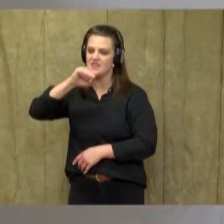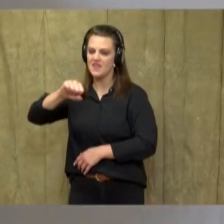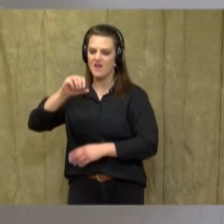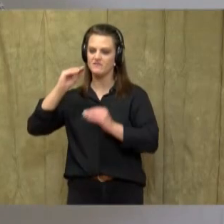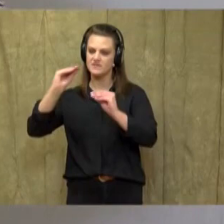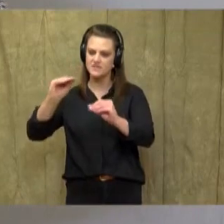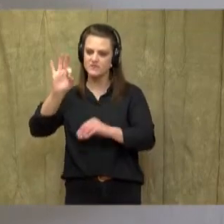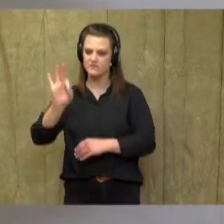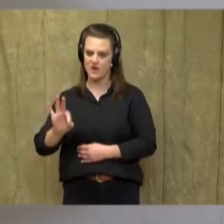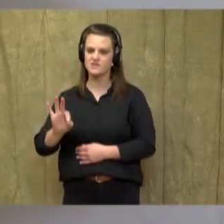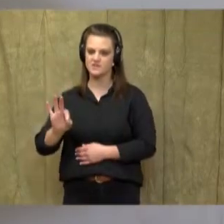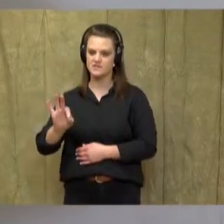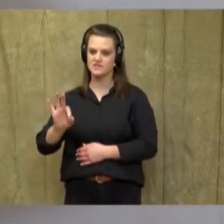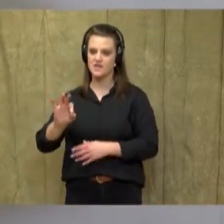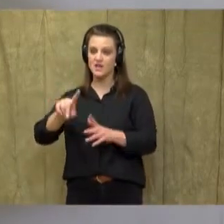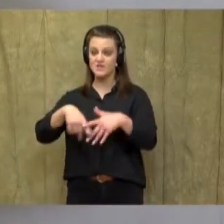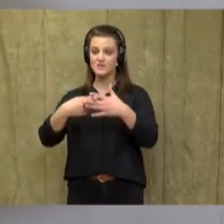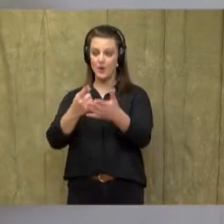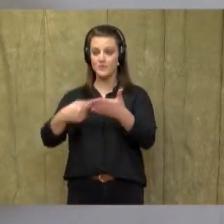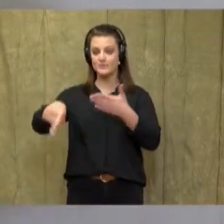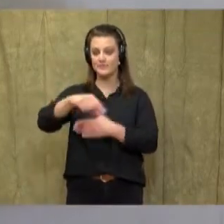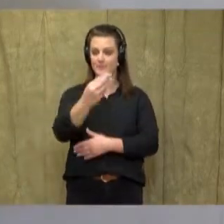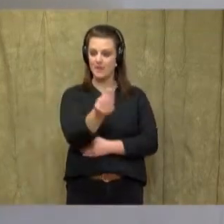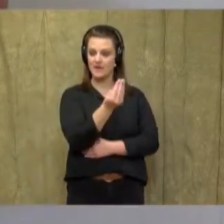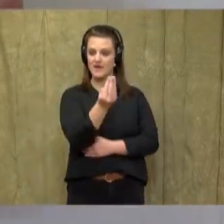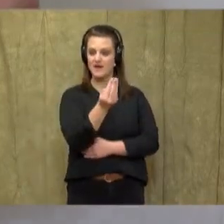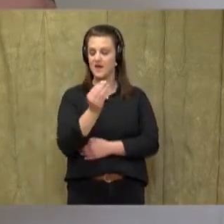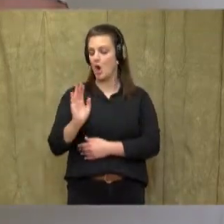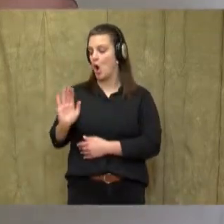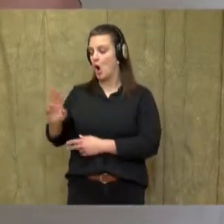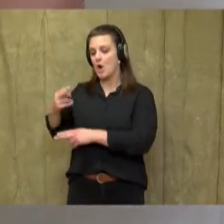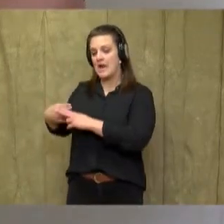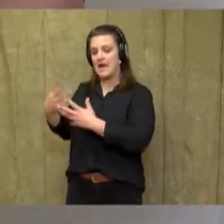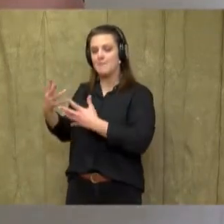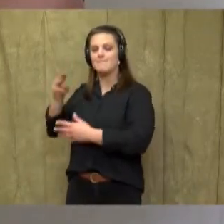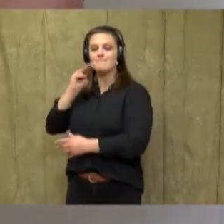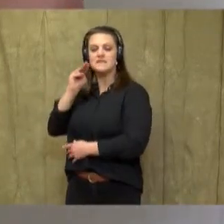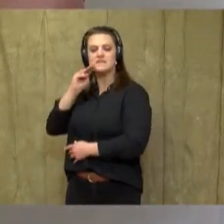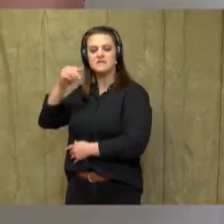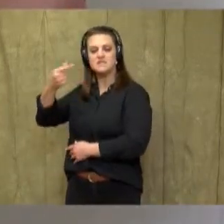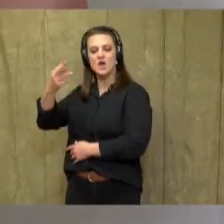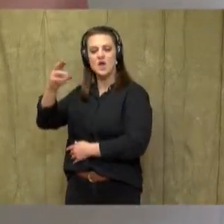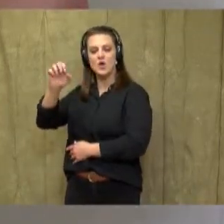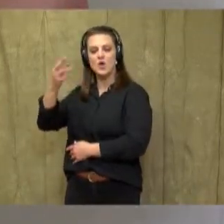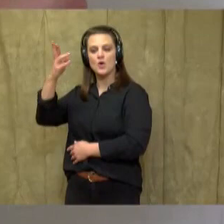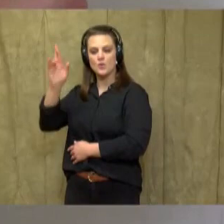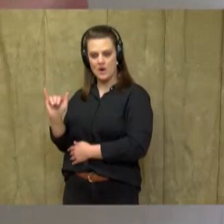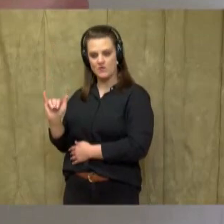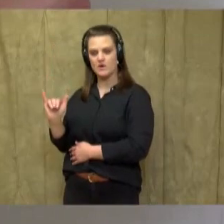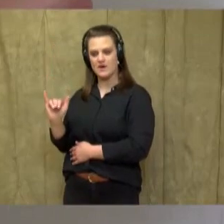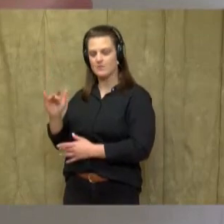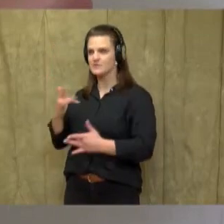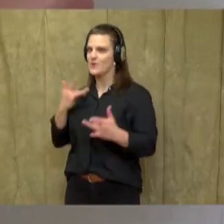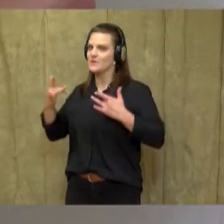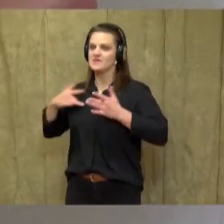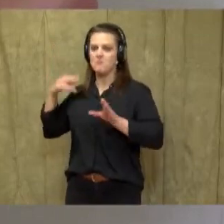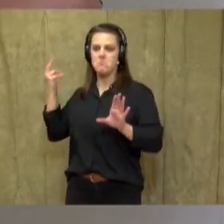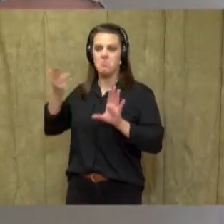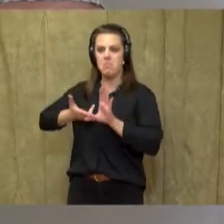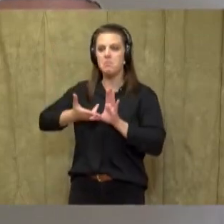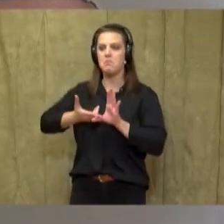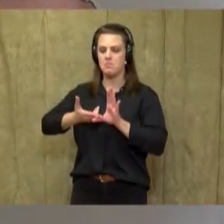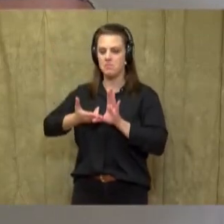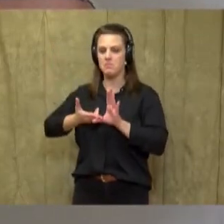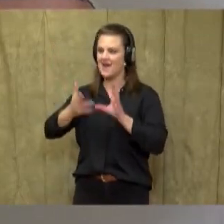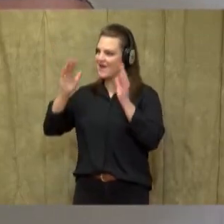love fractions. So we're going to start on that on Monday. Her name is Mrs. Gregory, and I'm so excited to have her join me on Monday. And I